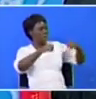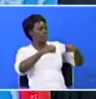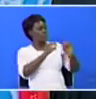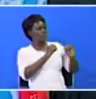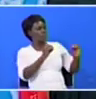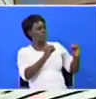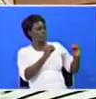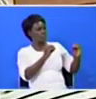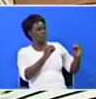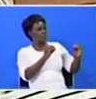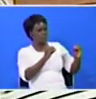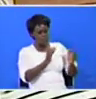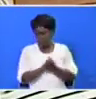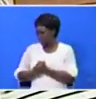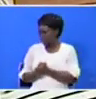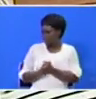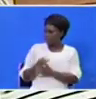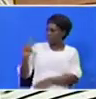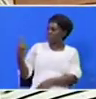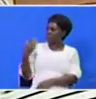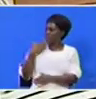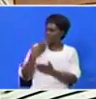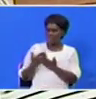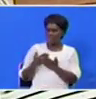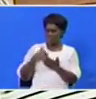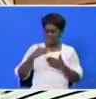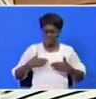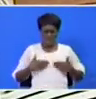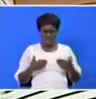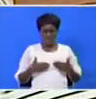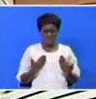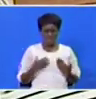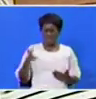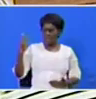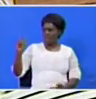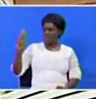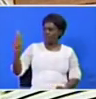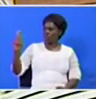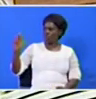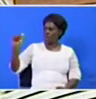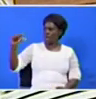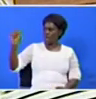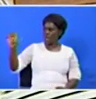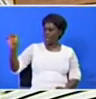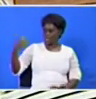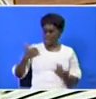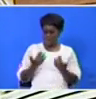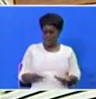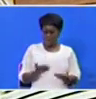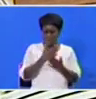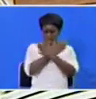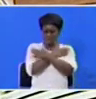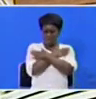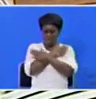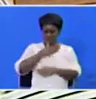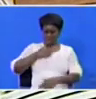he's here. He's here. Well, first of all, thank you. I'm happy David Murathe is here. He's usually been my friend. And so,